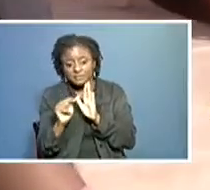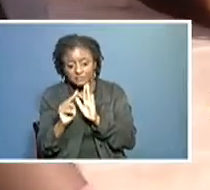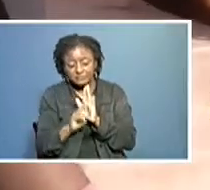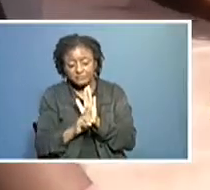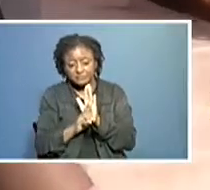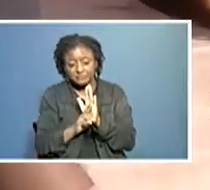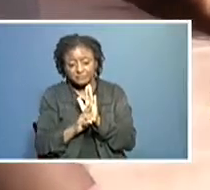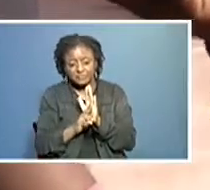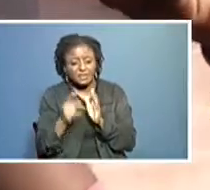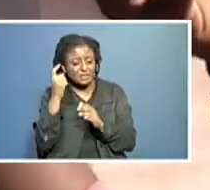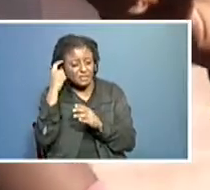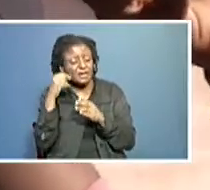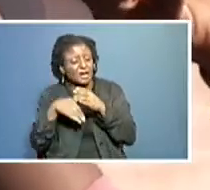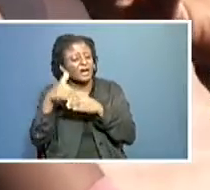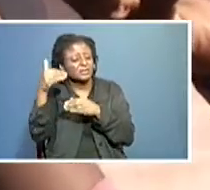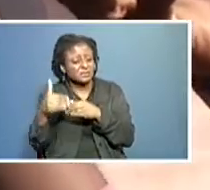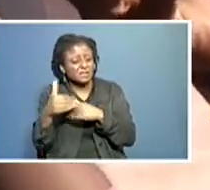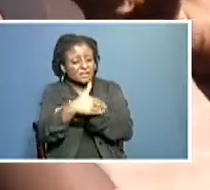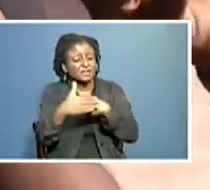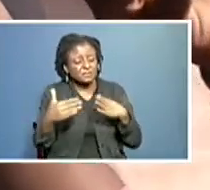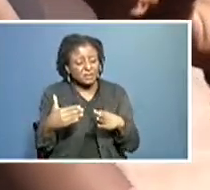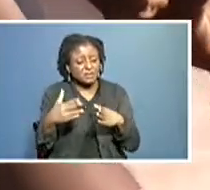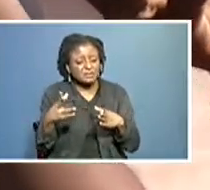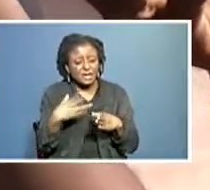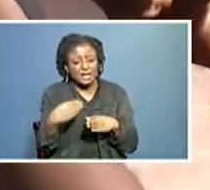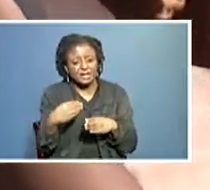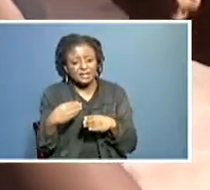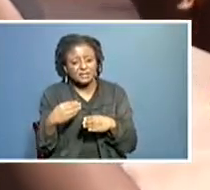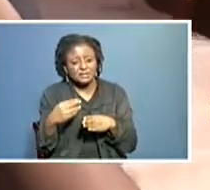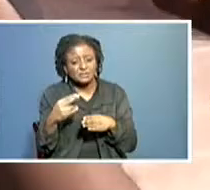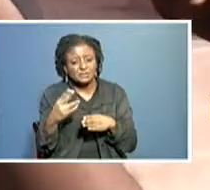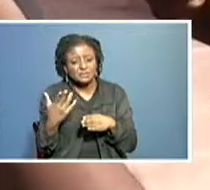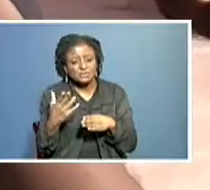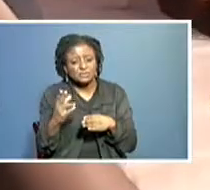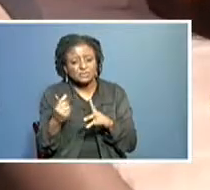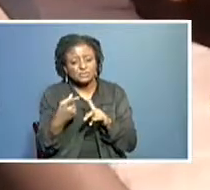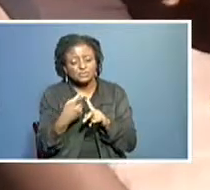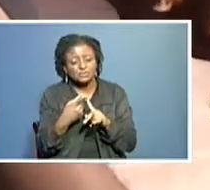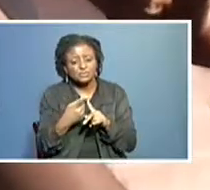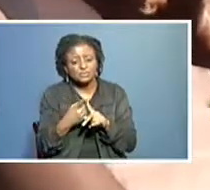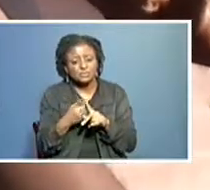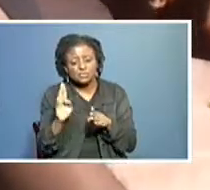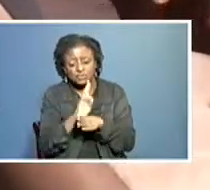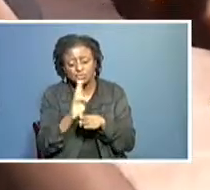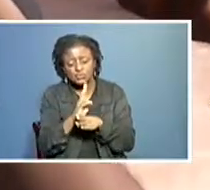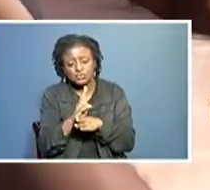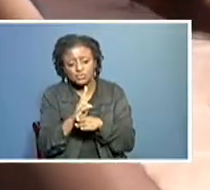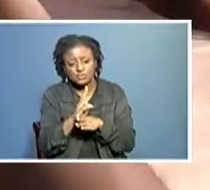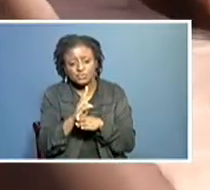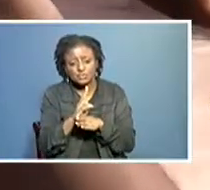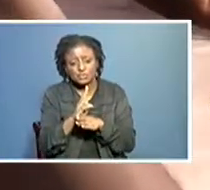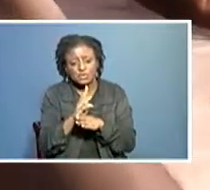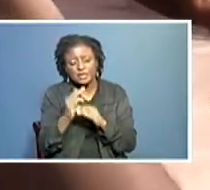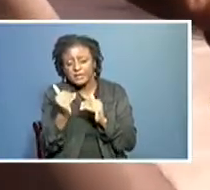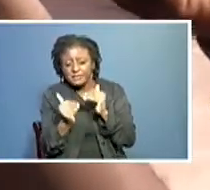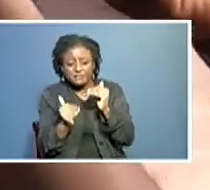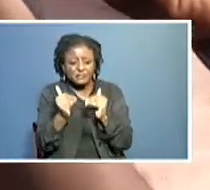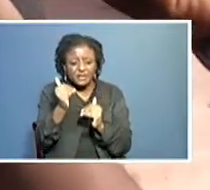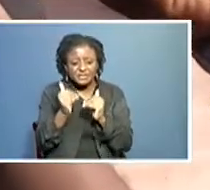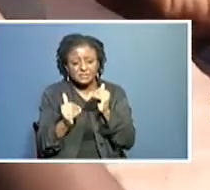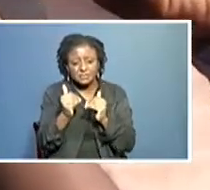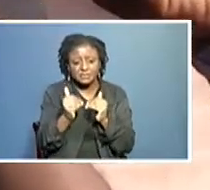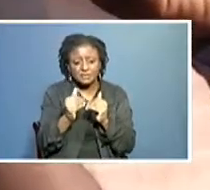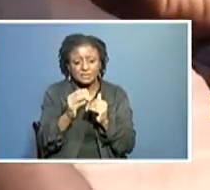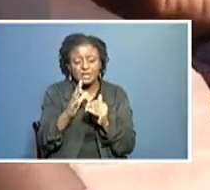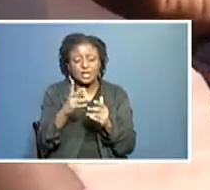students, and to also engage in flexible learning models so that we can reach all students no